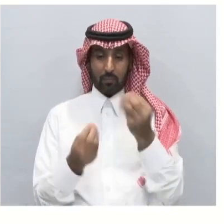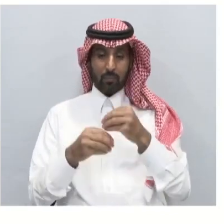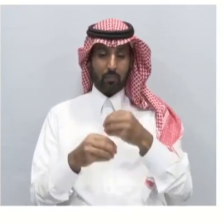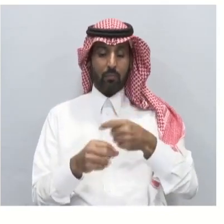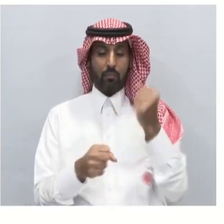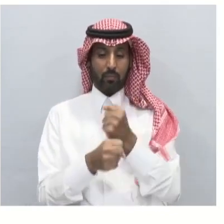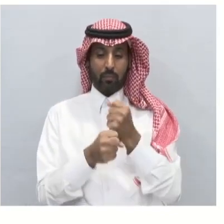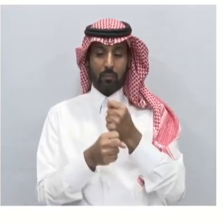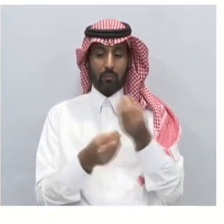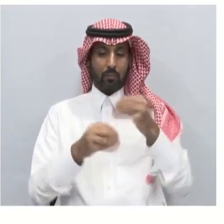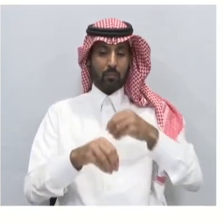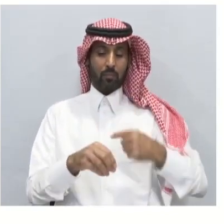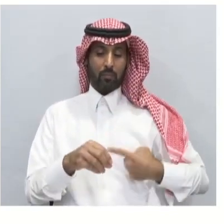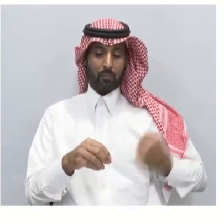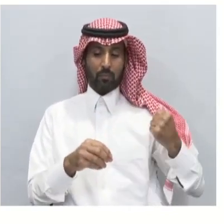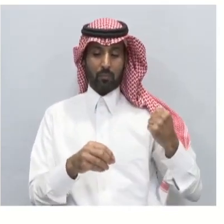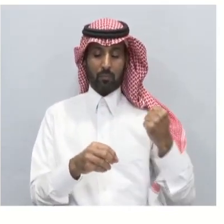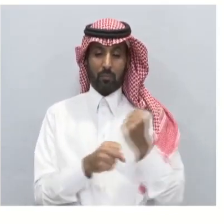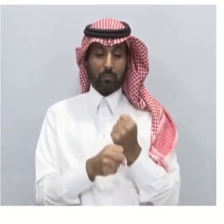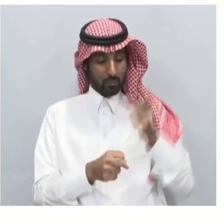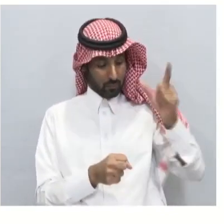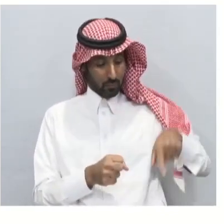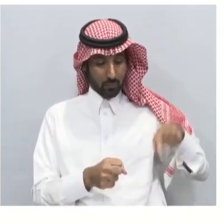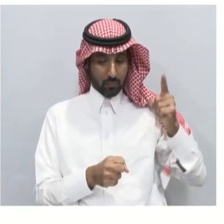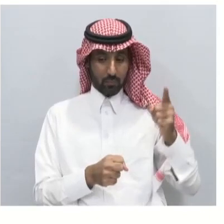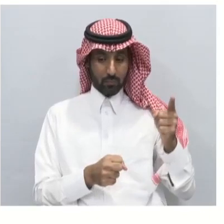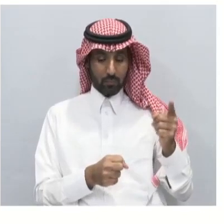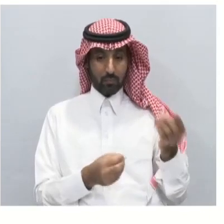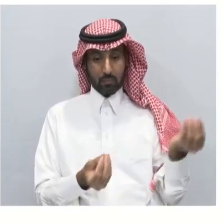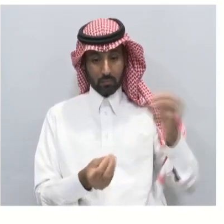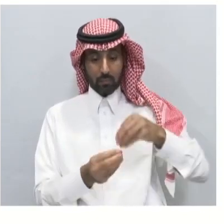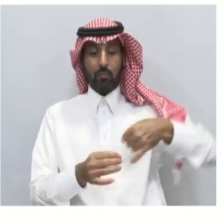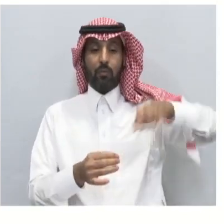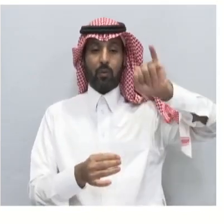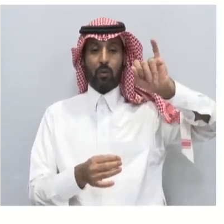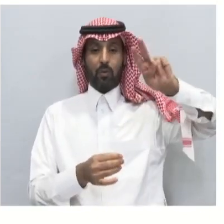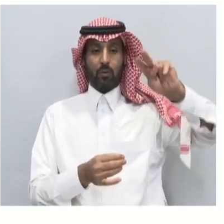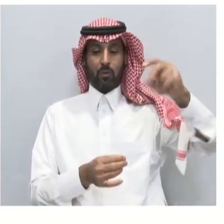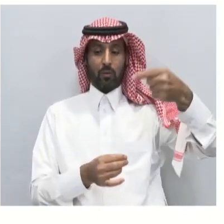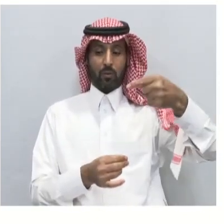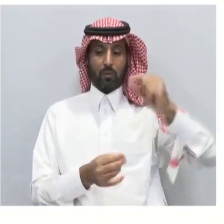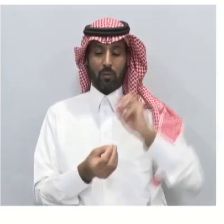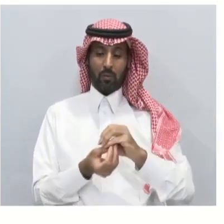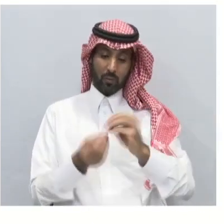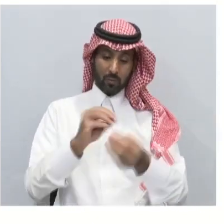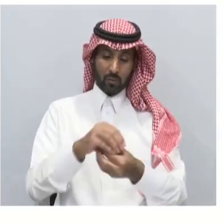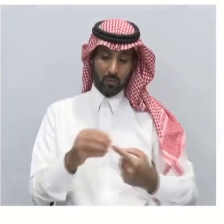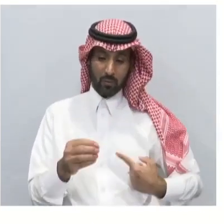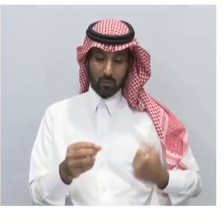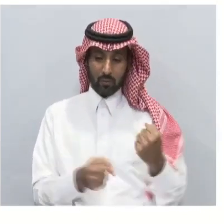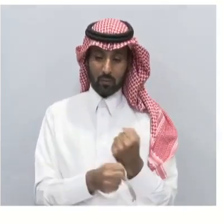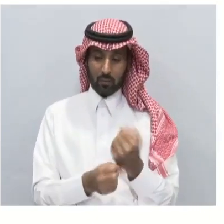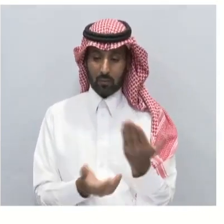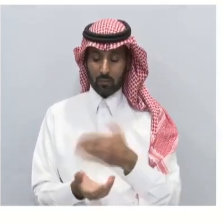verb plus noun or a pronoun, then the infinitive. This is one of the forms we covered in our grammar